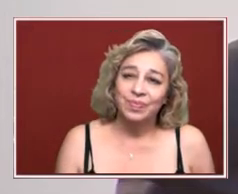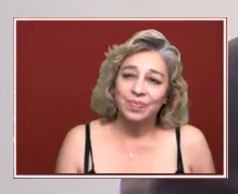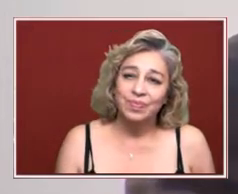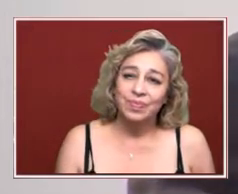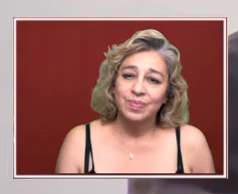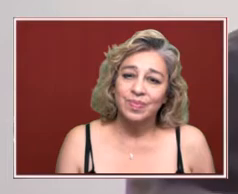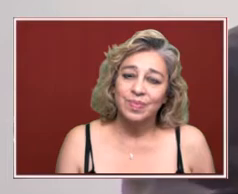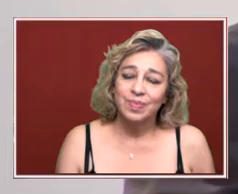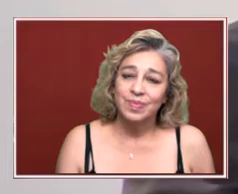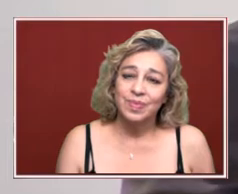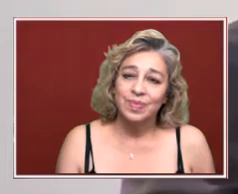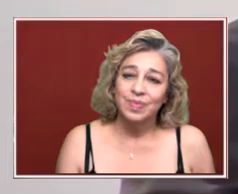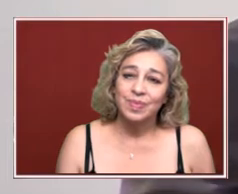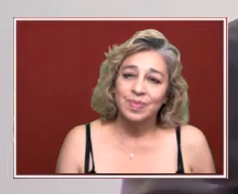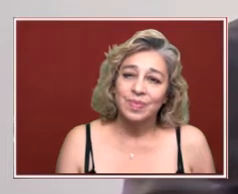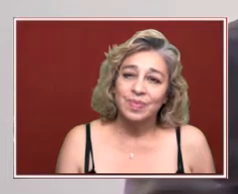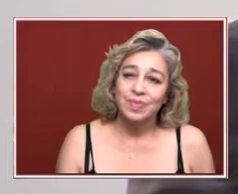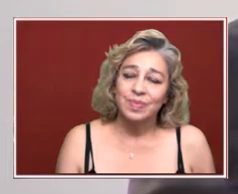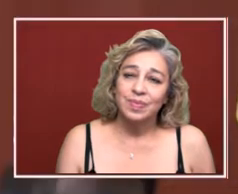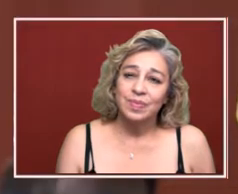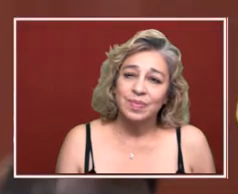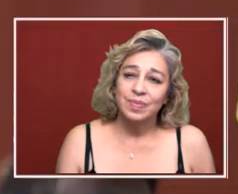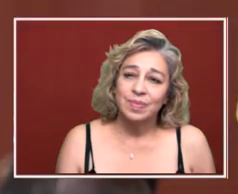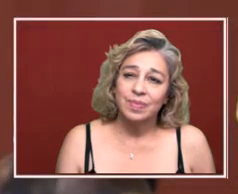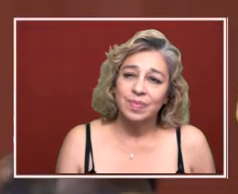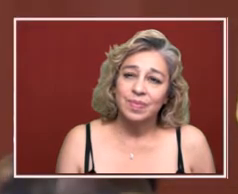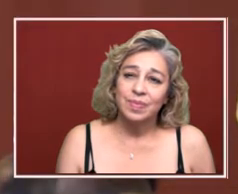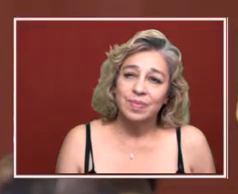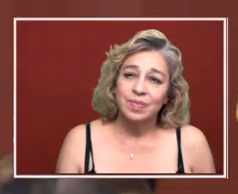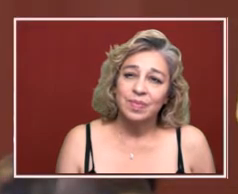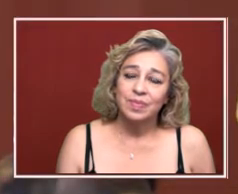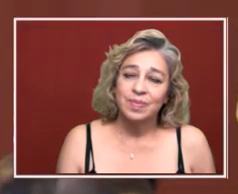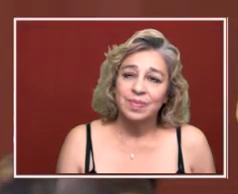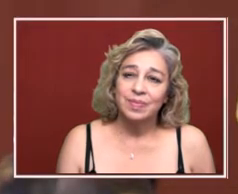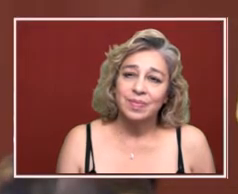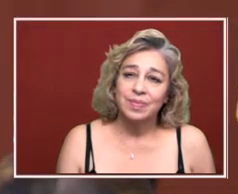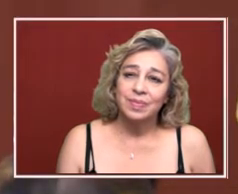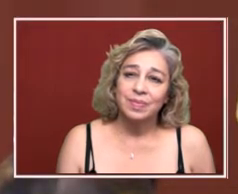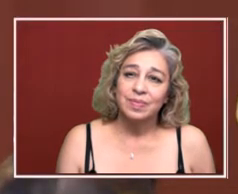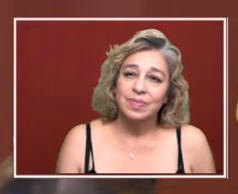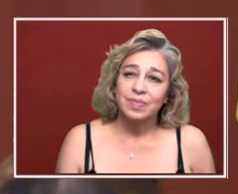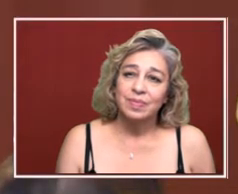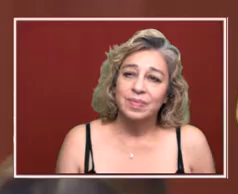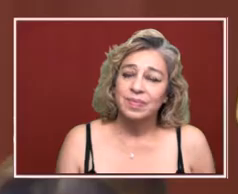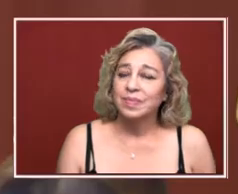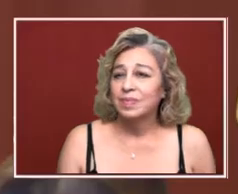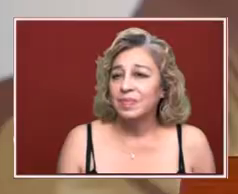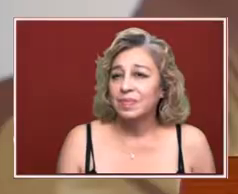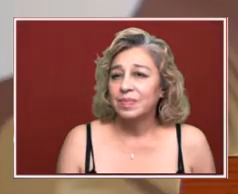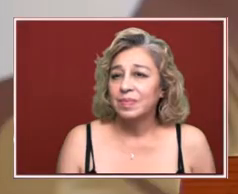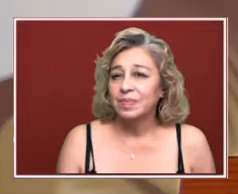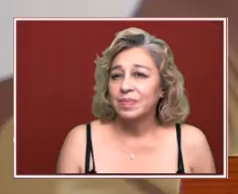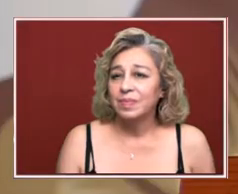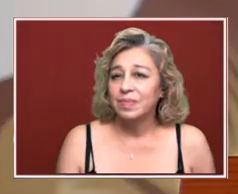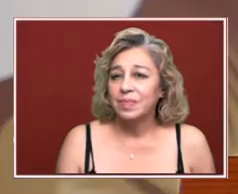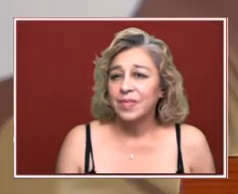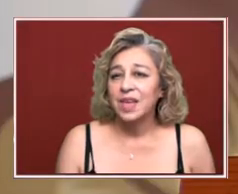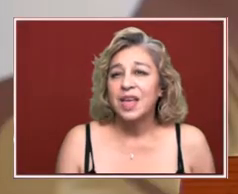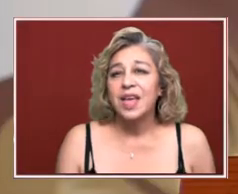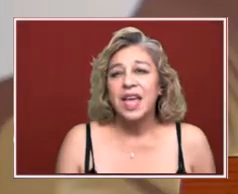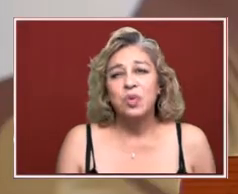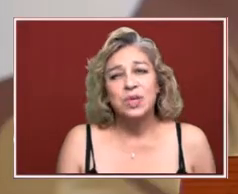Se olvidó por mucho tiempo que la paz y la tranquilidad son frutos de la